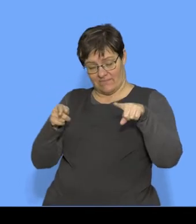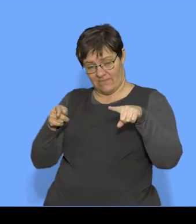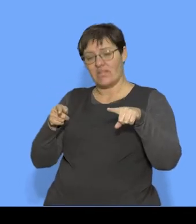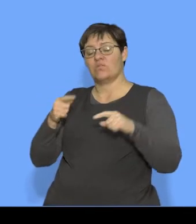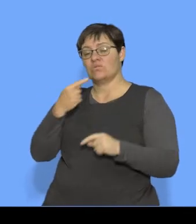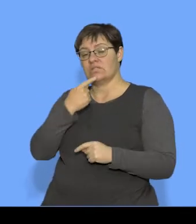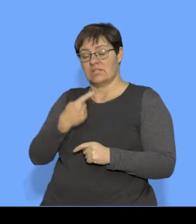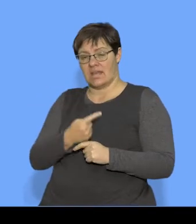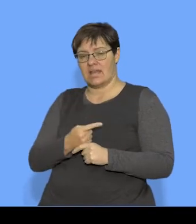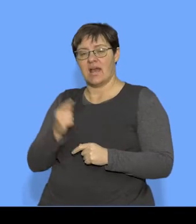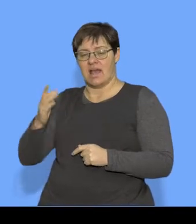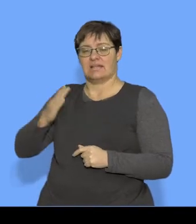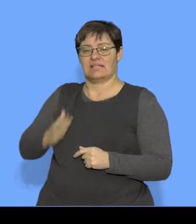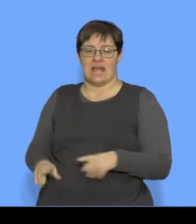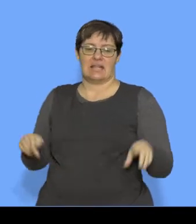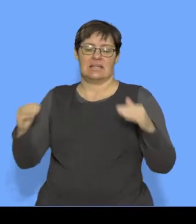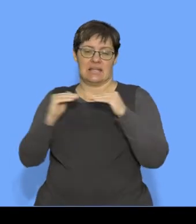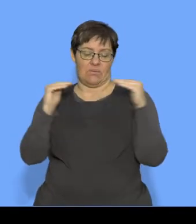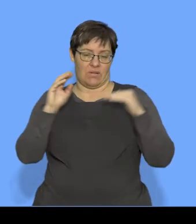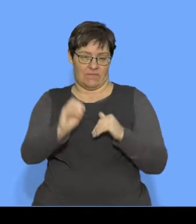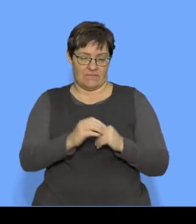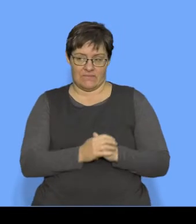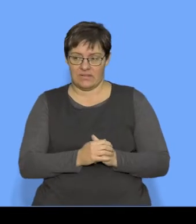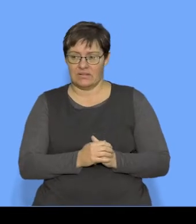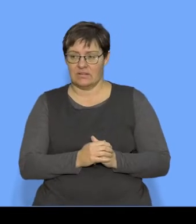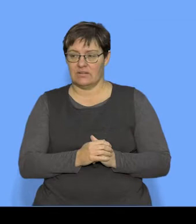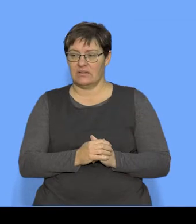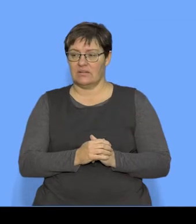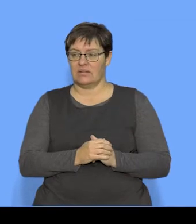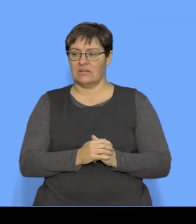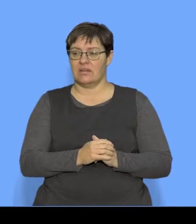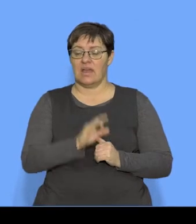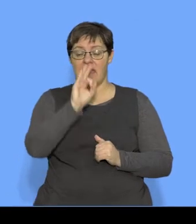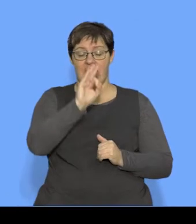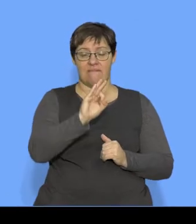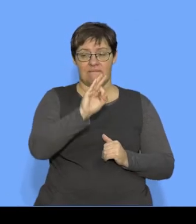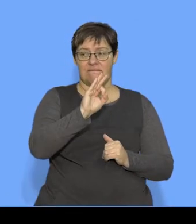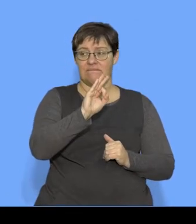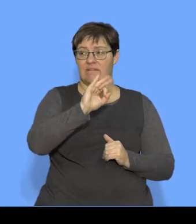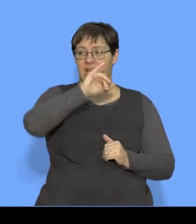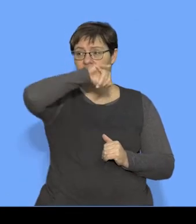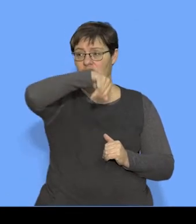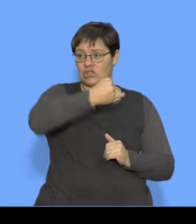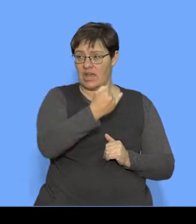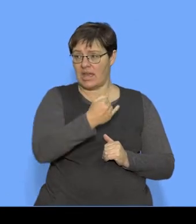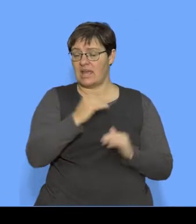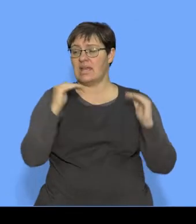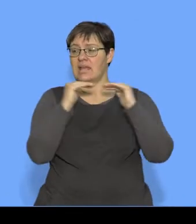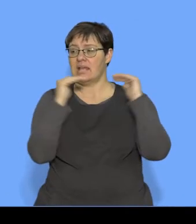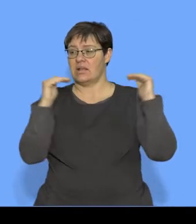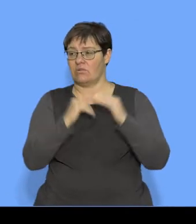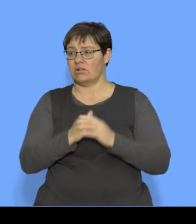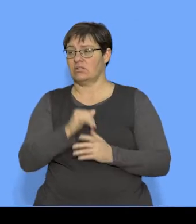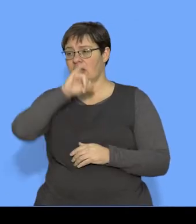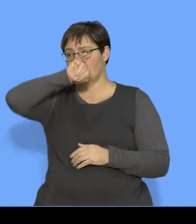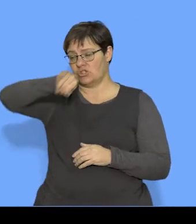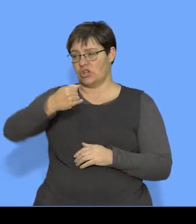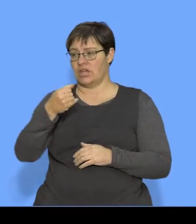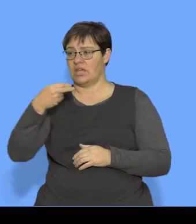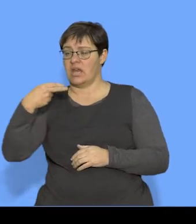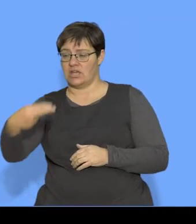side of mine to say those sides are equal. So this will be FJ is equals